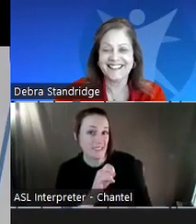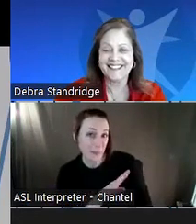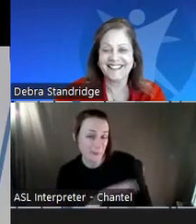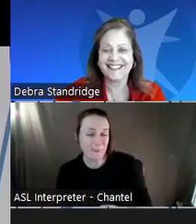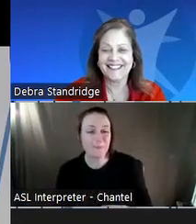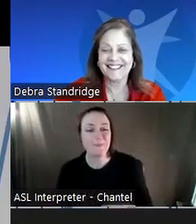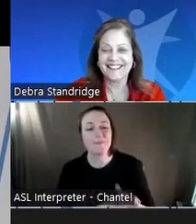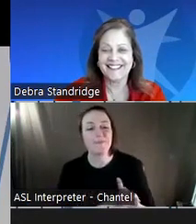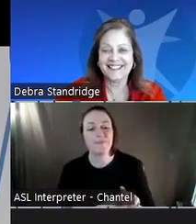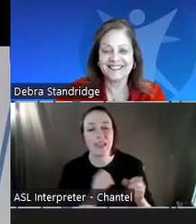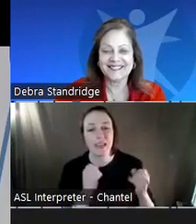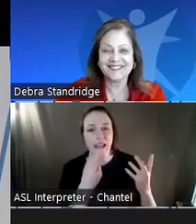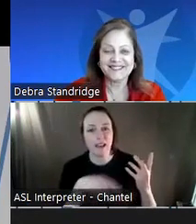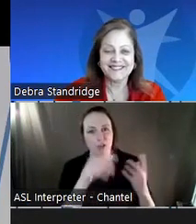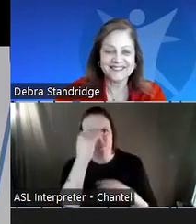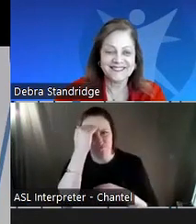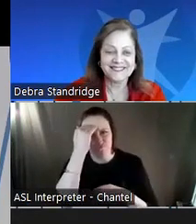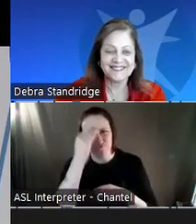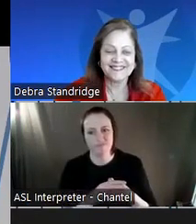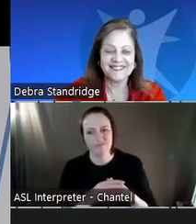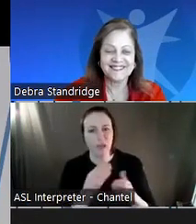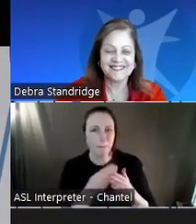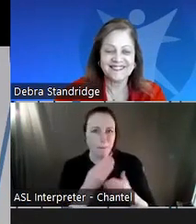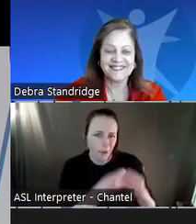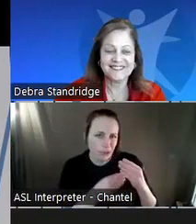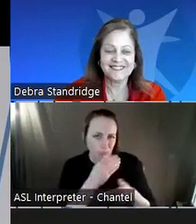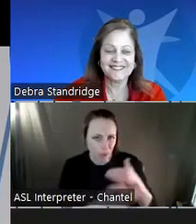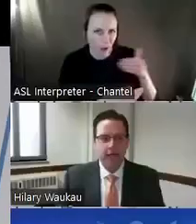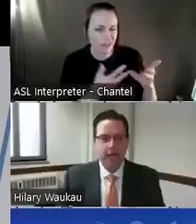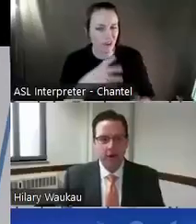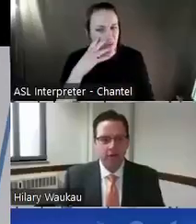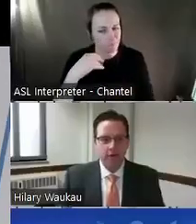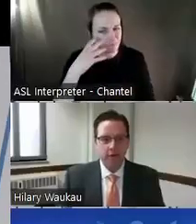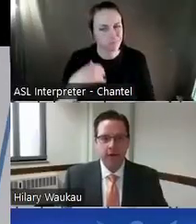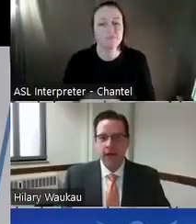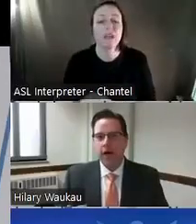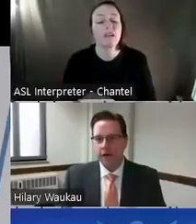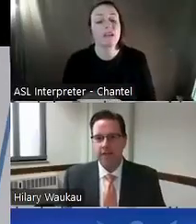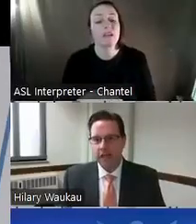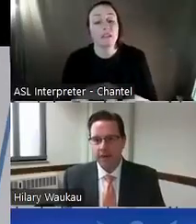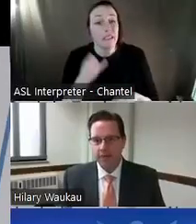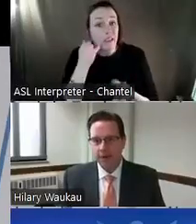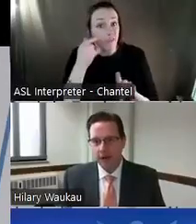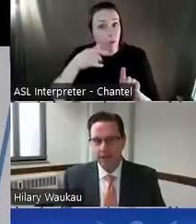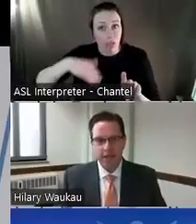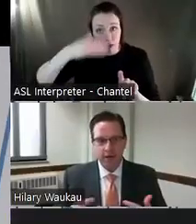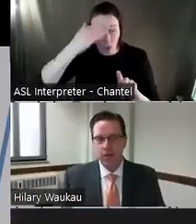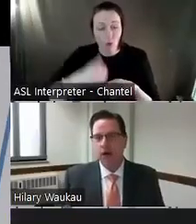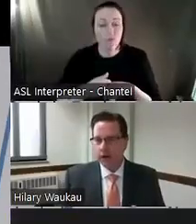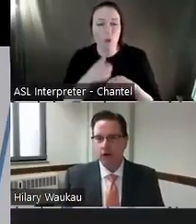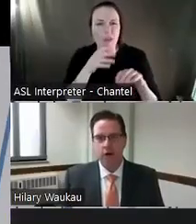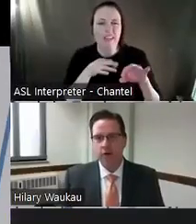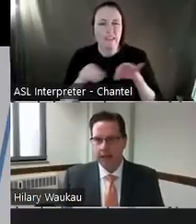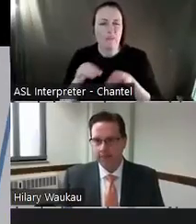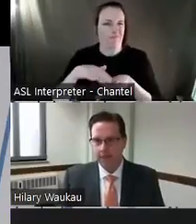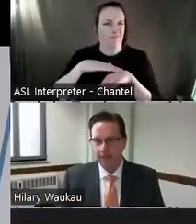lot of you are familiar with the budget process. For those of you who might not be, we would like to start with a bit of a high-level overview of the state budget process and where